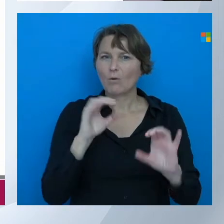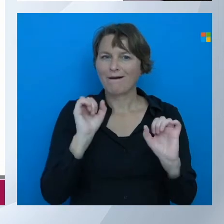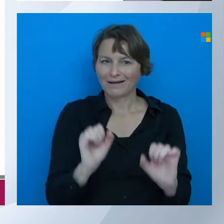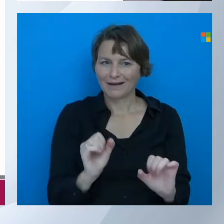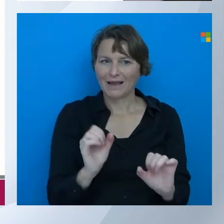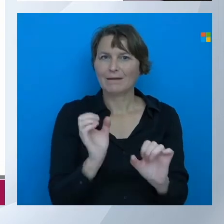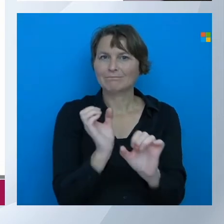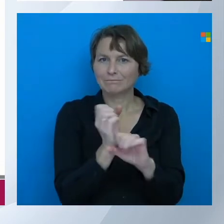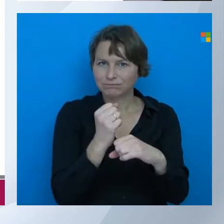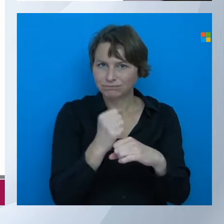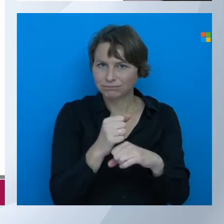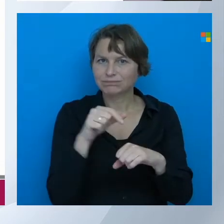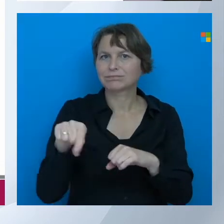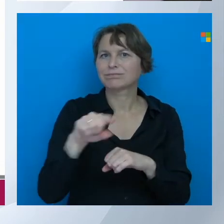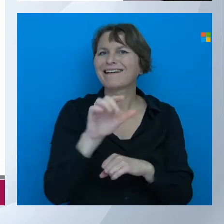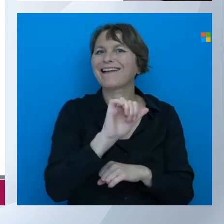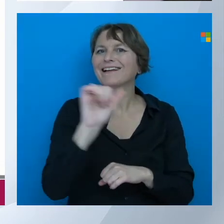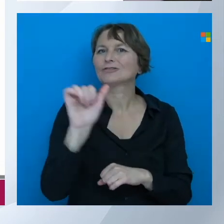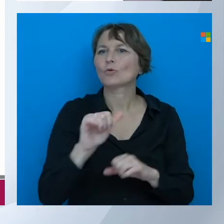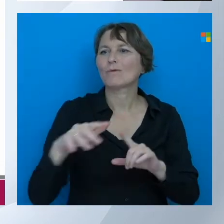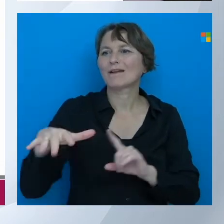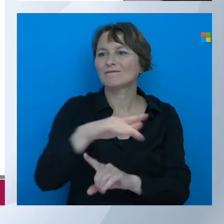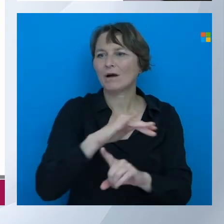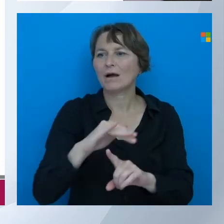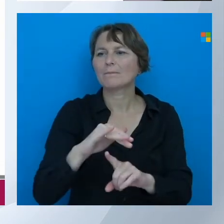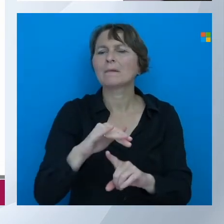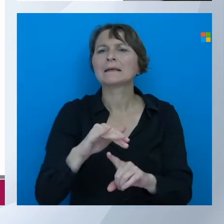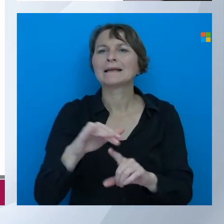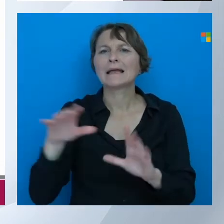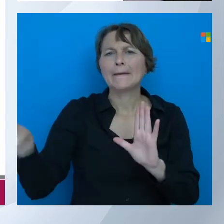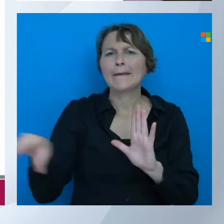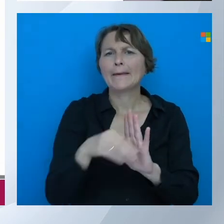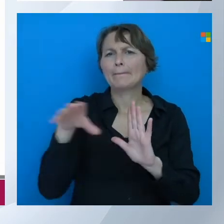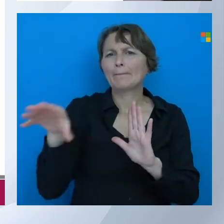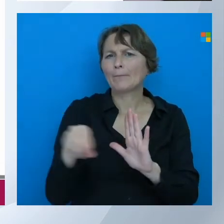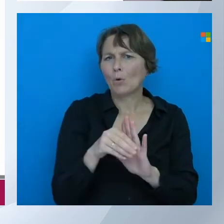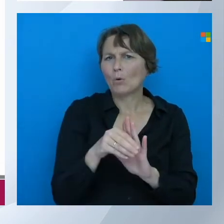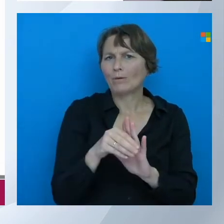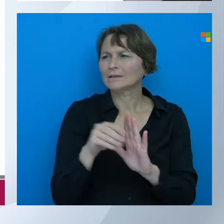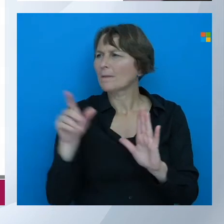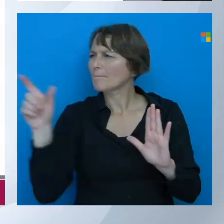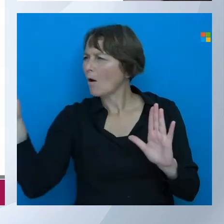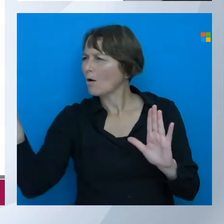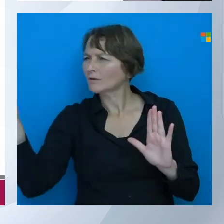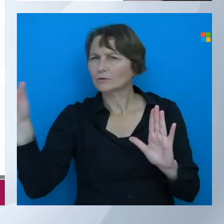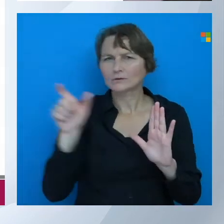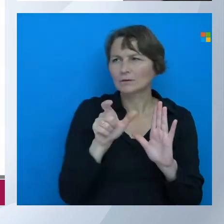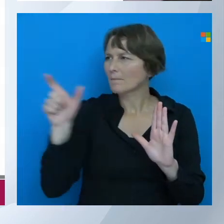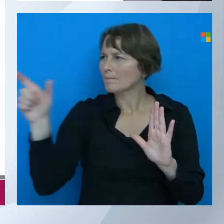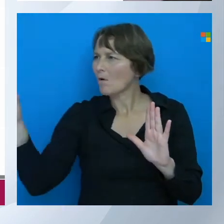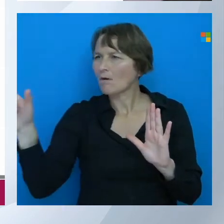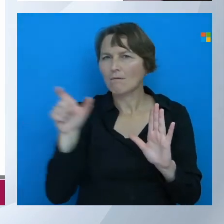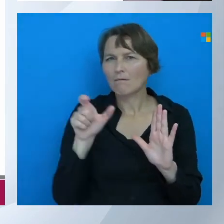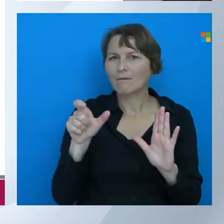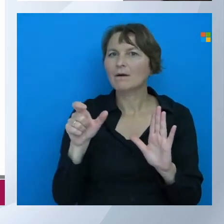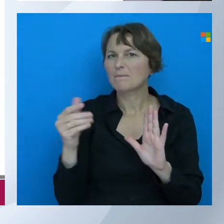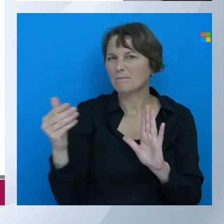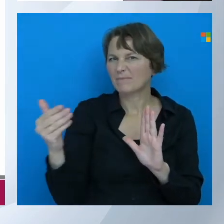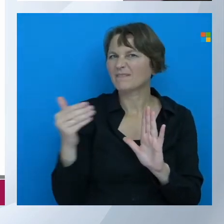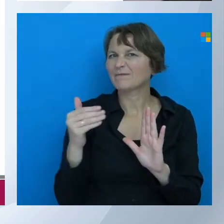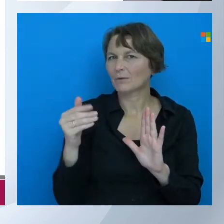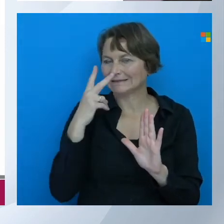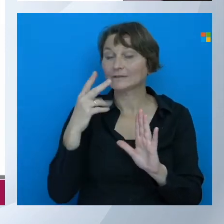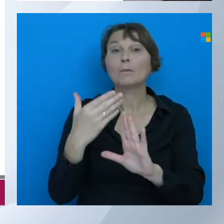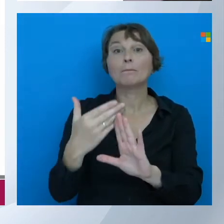by already importing those PowerShell modules that I need. So those are already pre-installed, so to speak, and I can